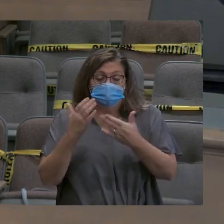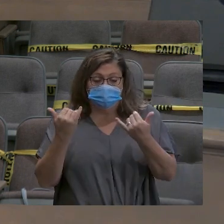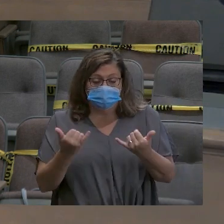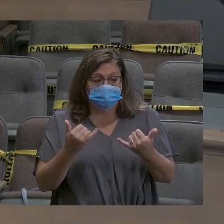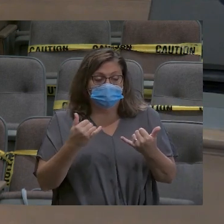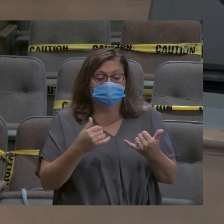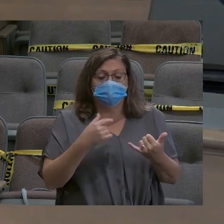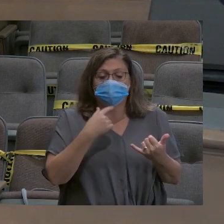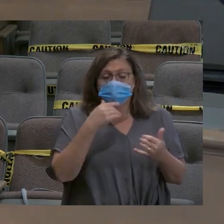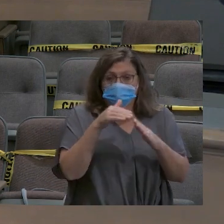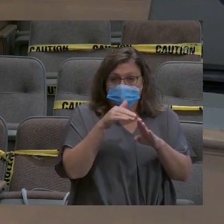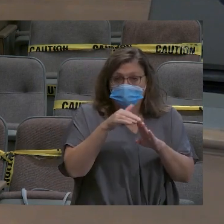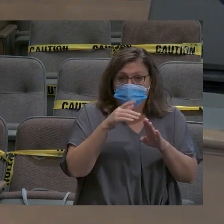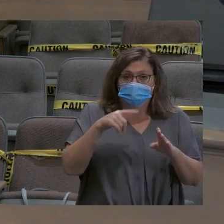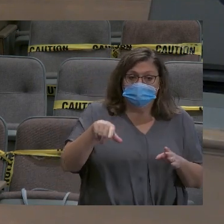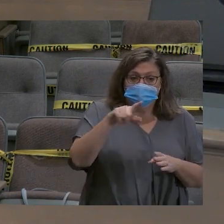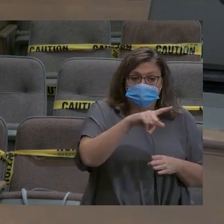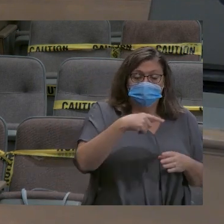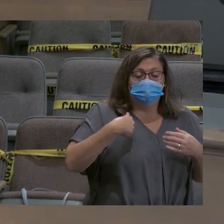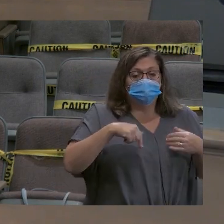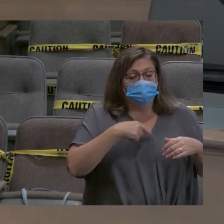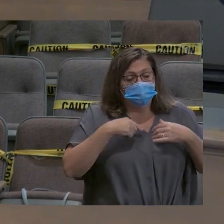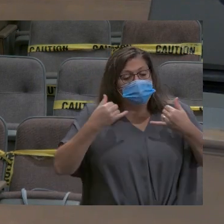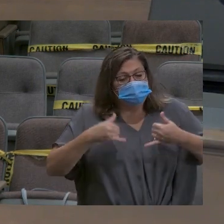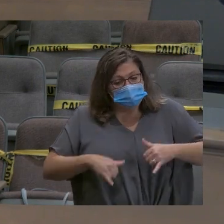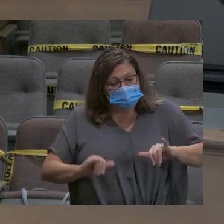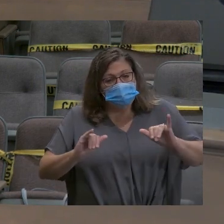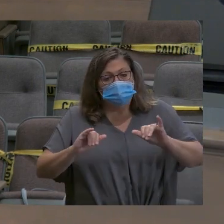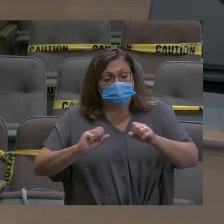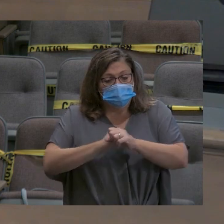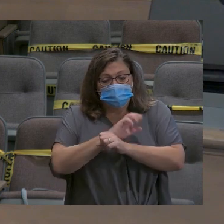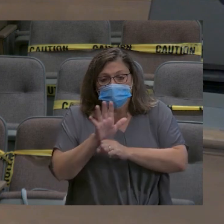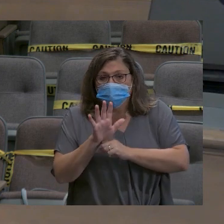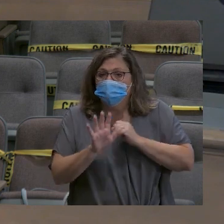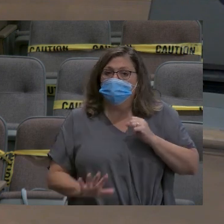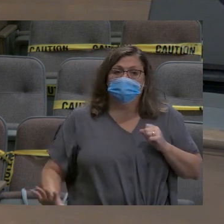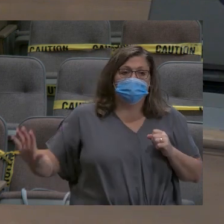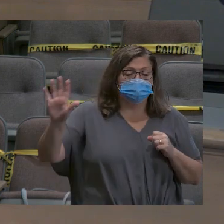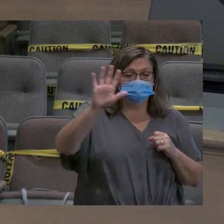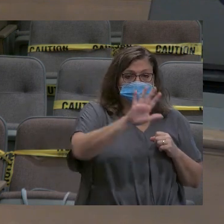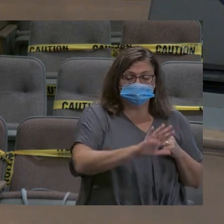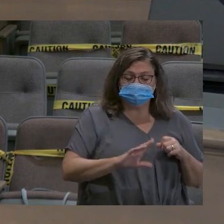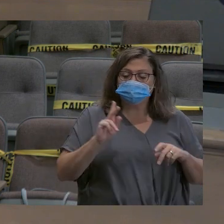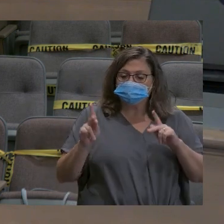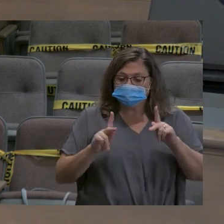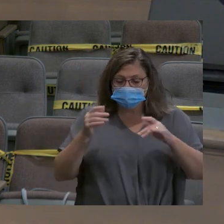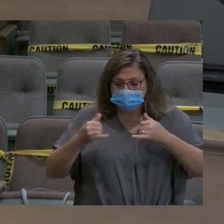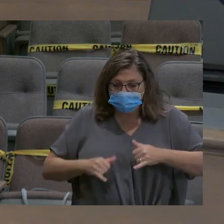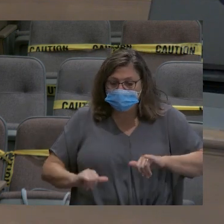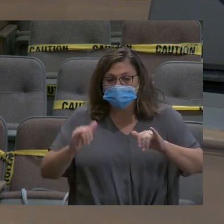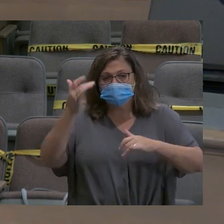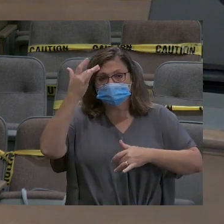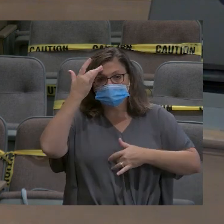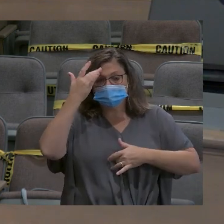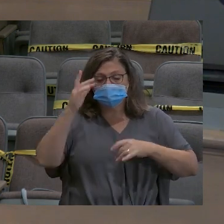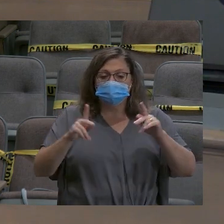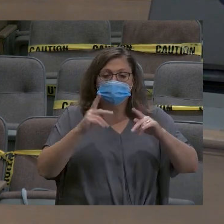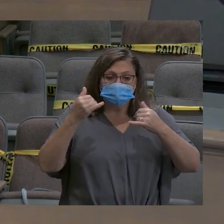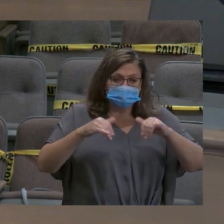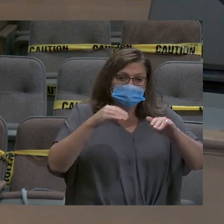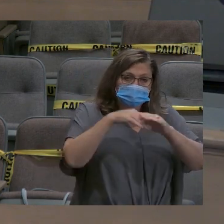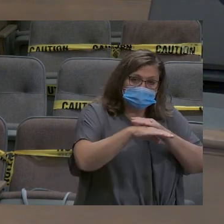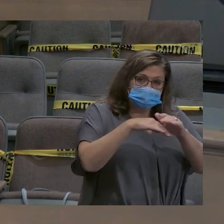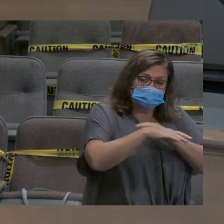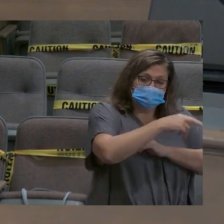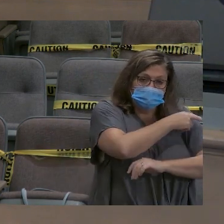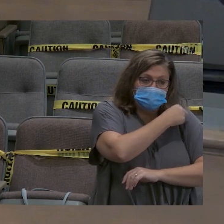are still in a COVID-19 pandemic. People are still getting sick. People are still getting hospitalized